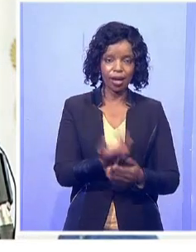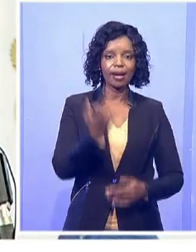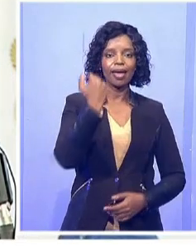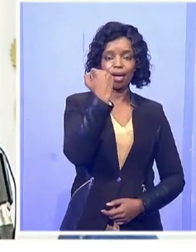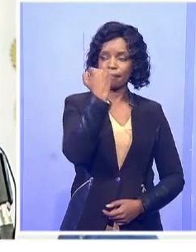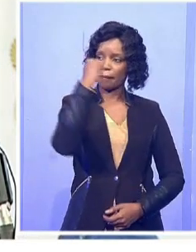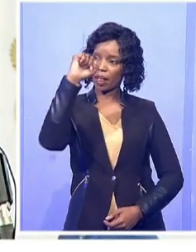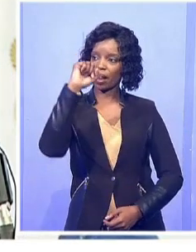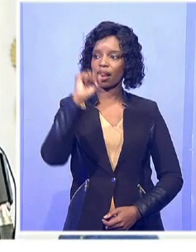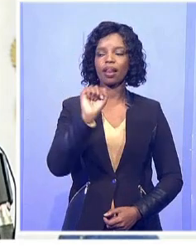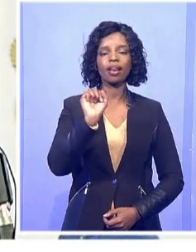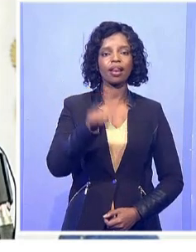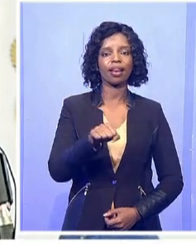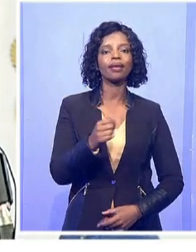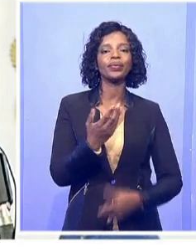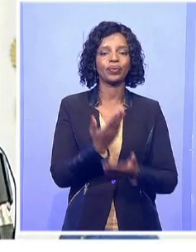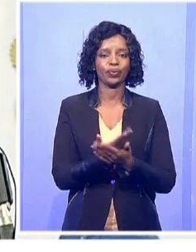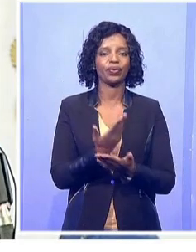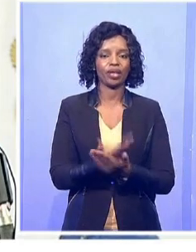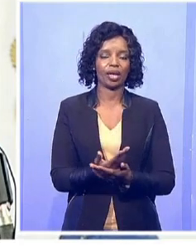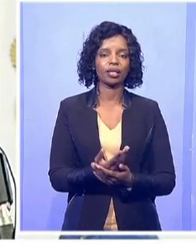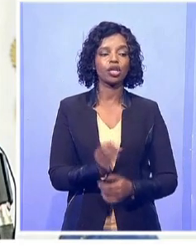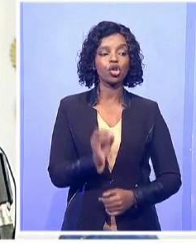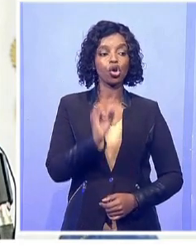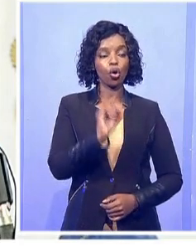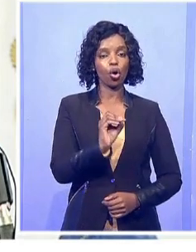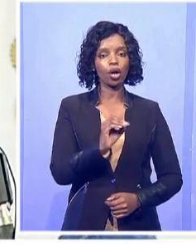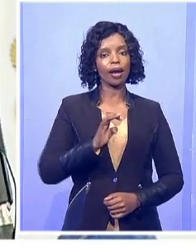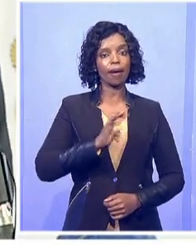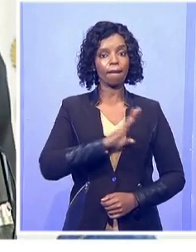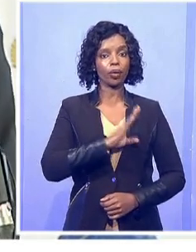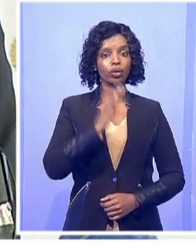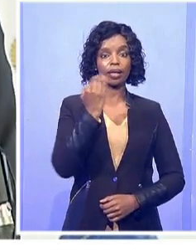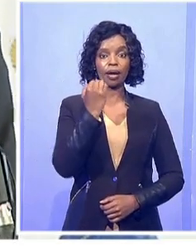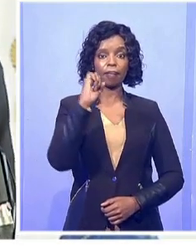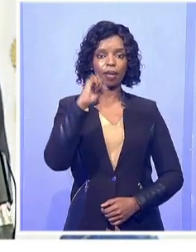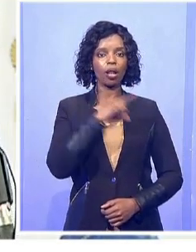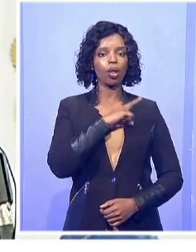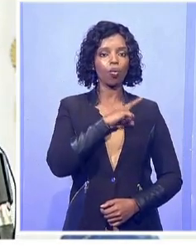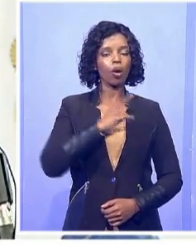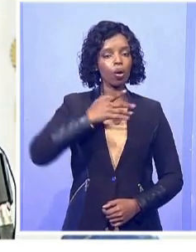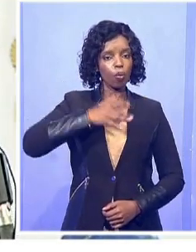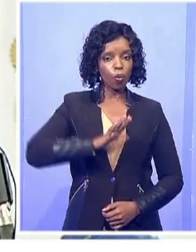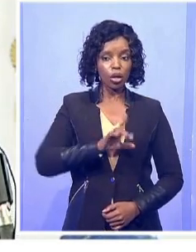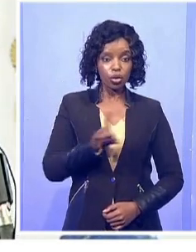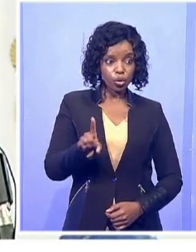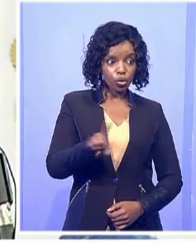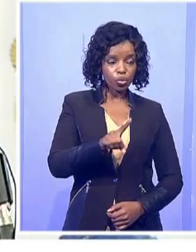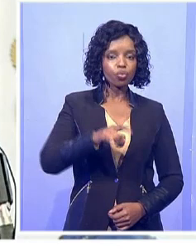an appeal board so that you get satisfied with the verification